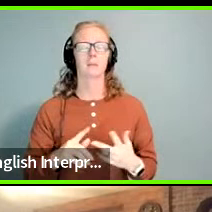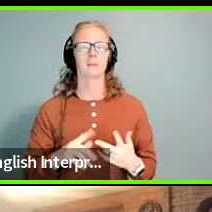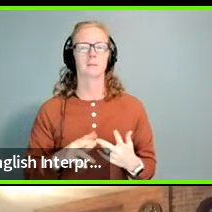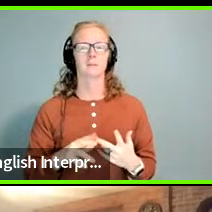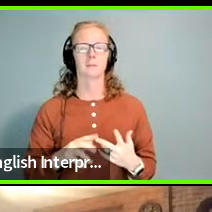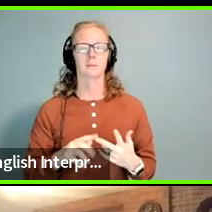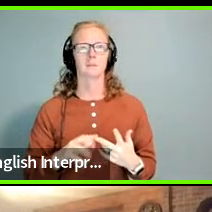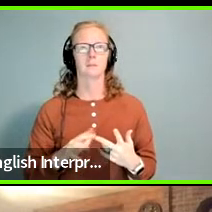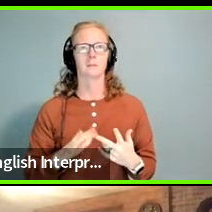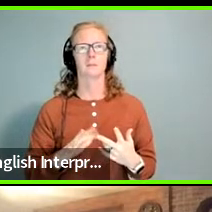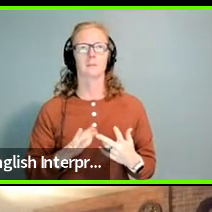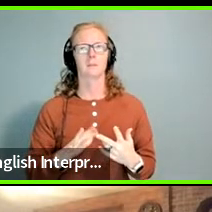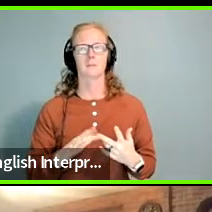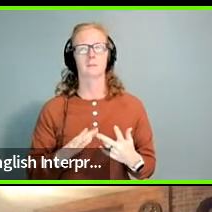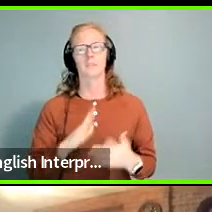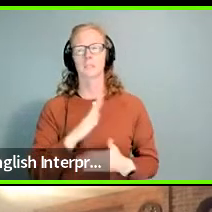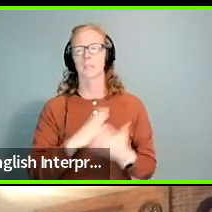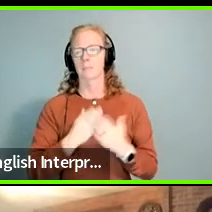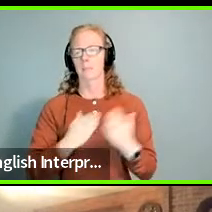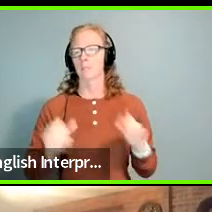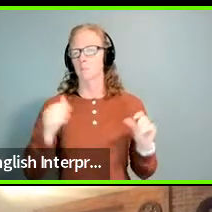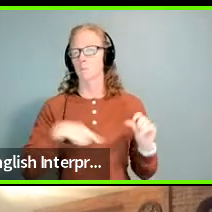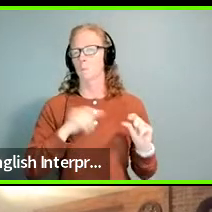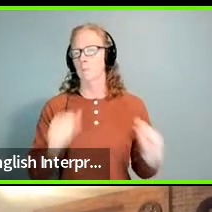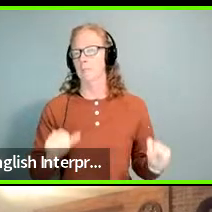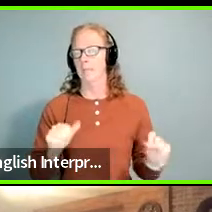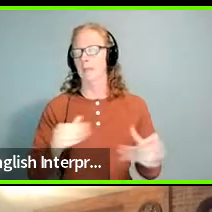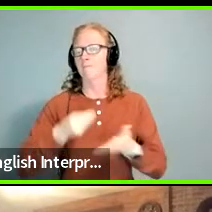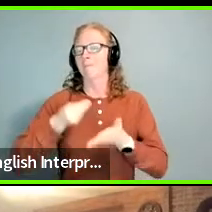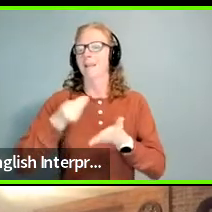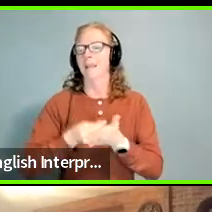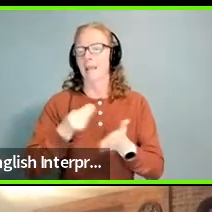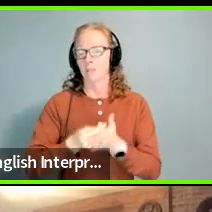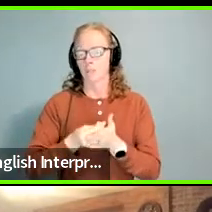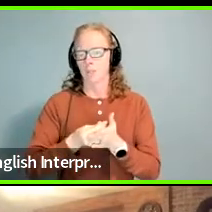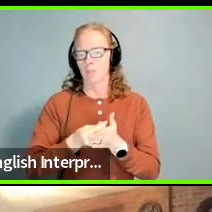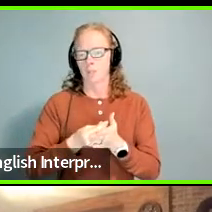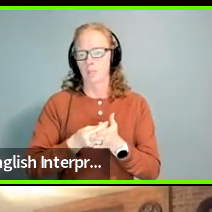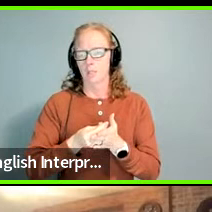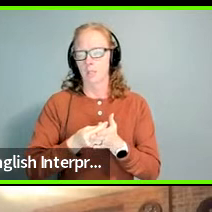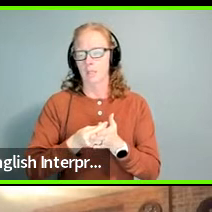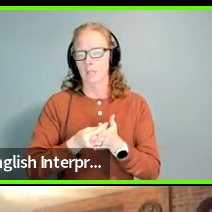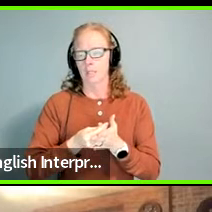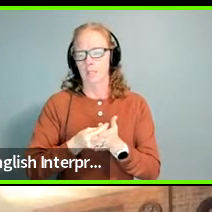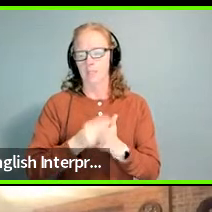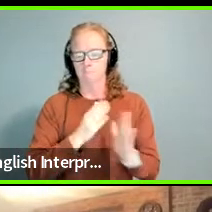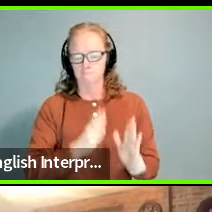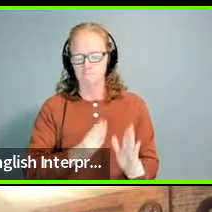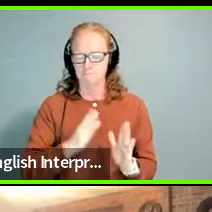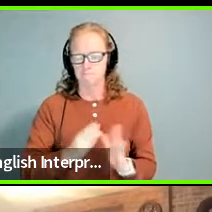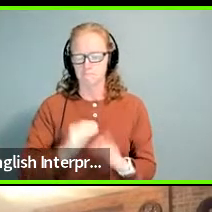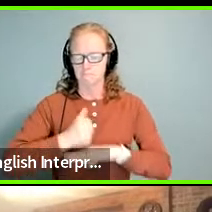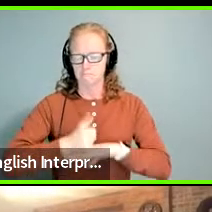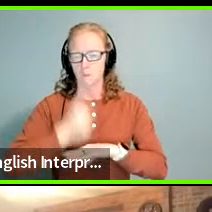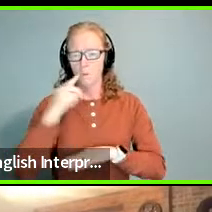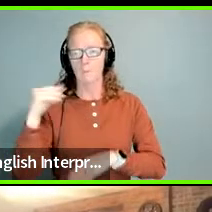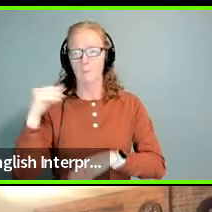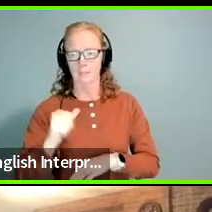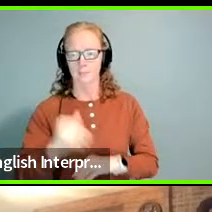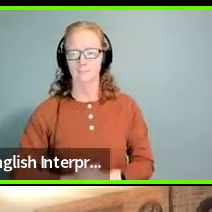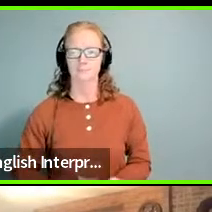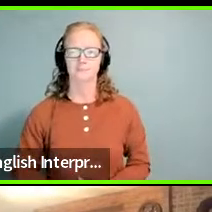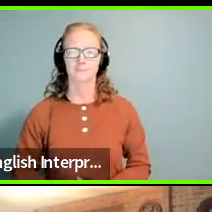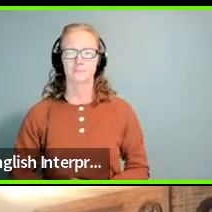what are some of the ways that we think we can financially plan to pay for, the cost estimate as it